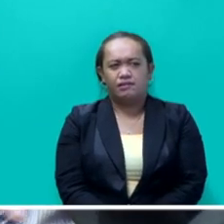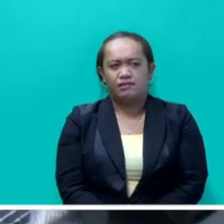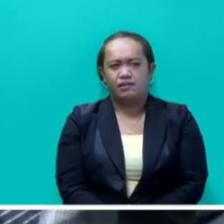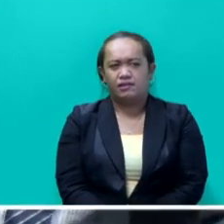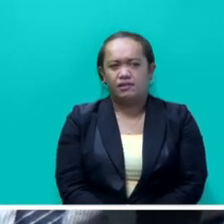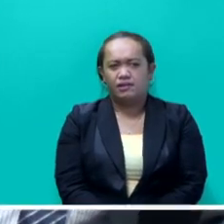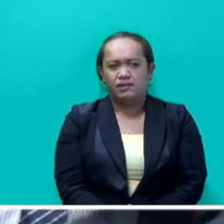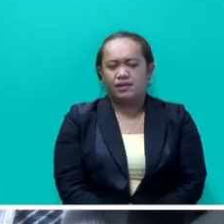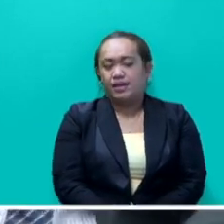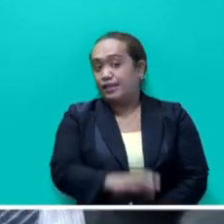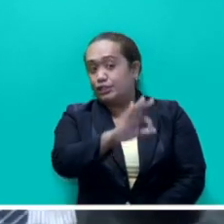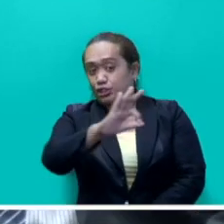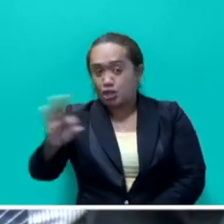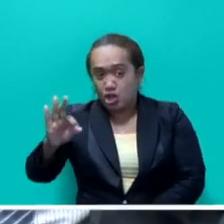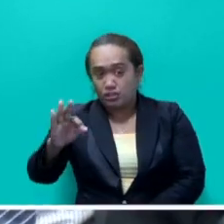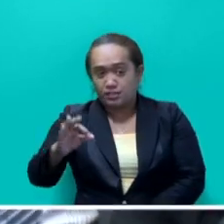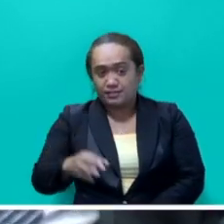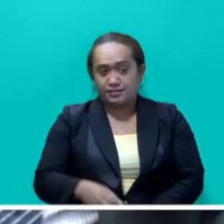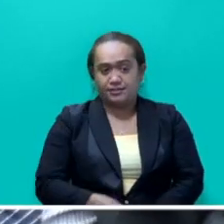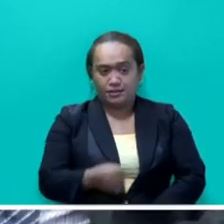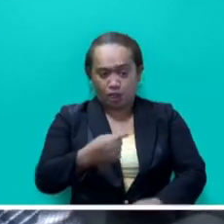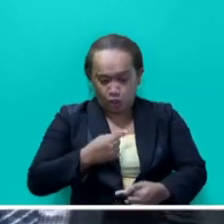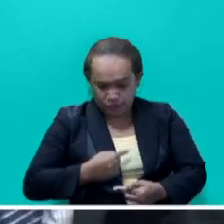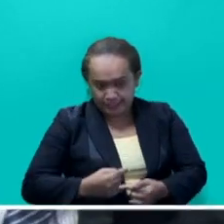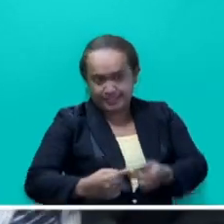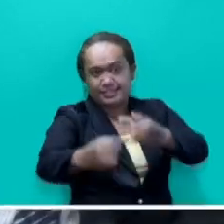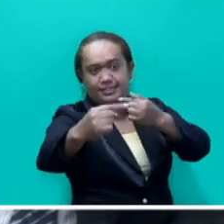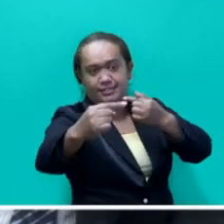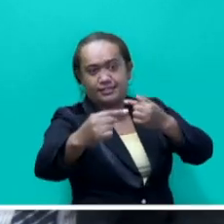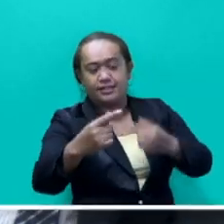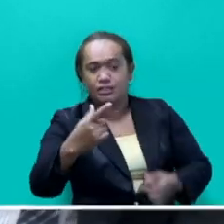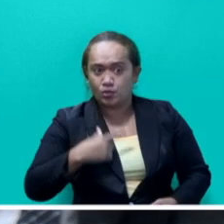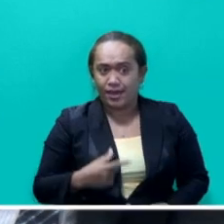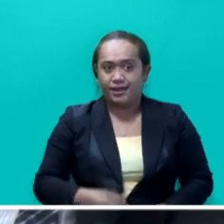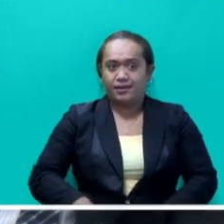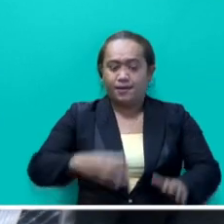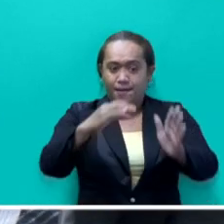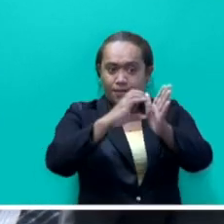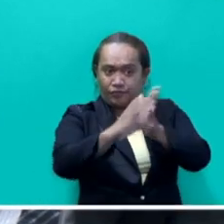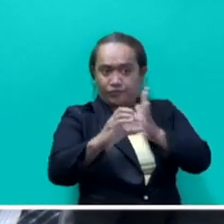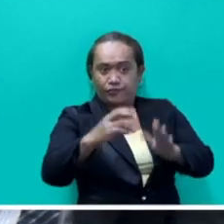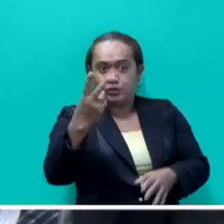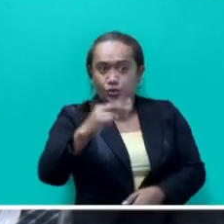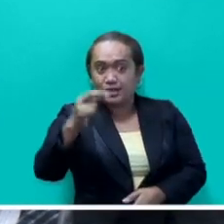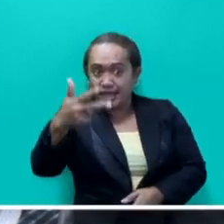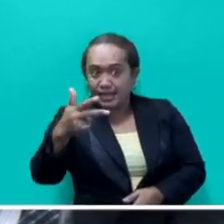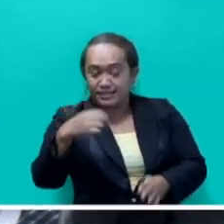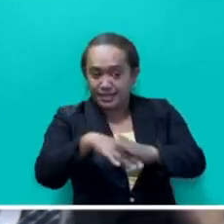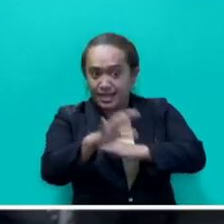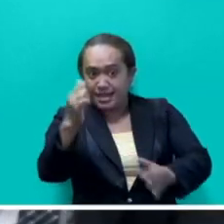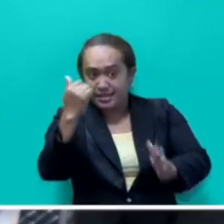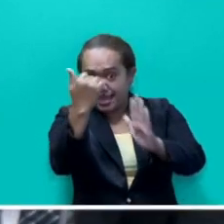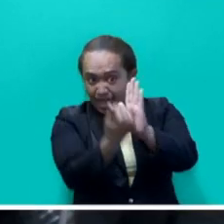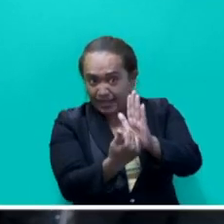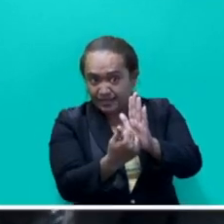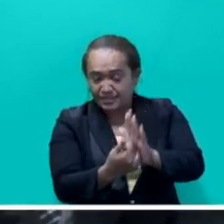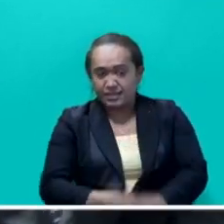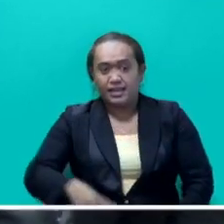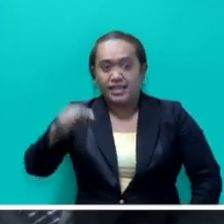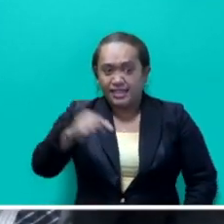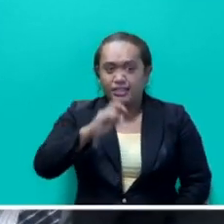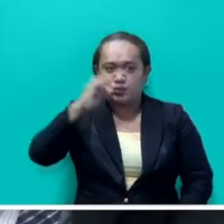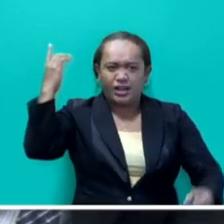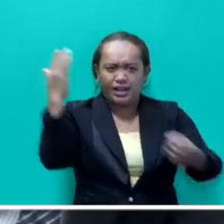it's inconsistent, and that's why we have Section 28 in the Act, so that this will never happen